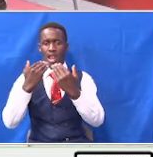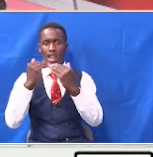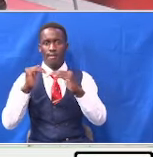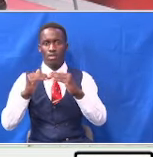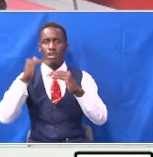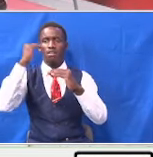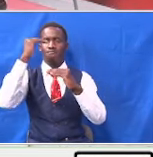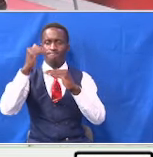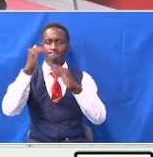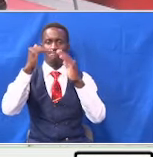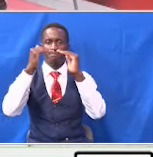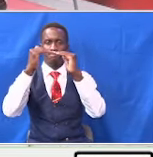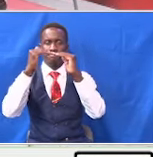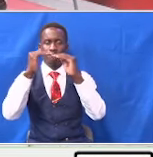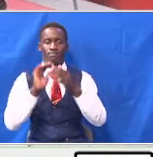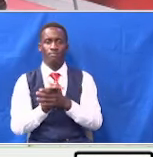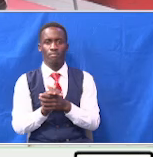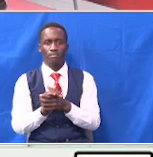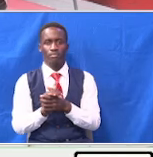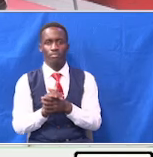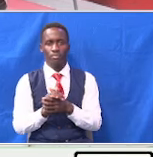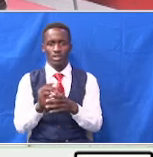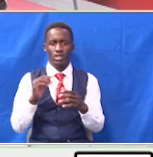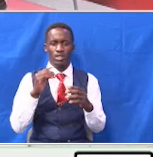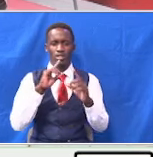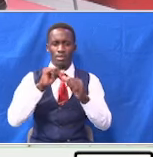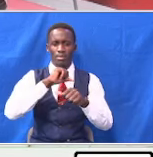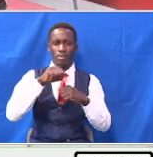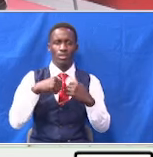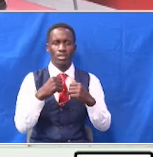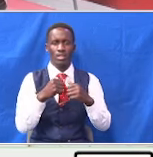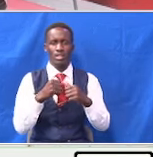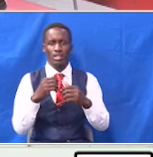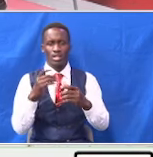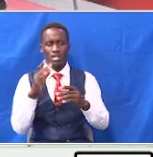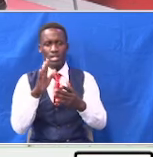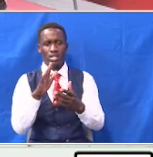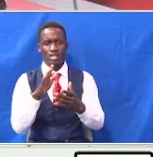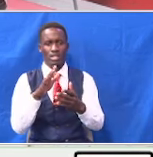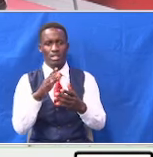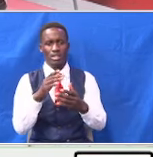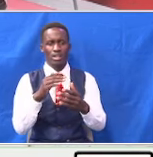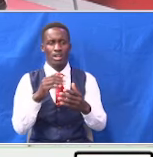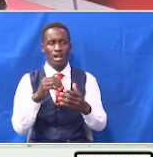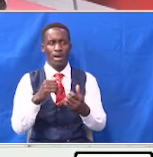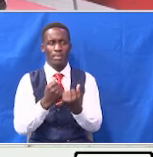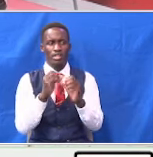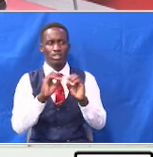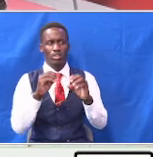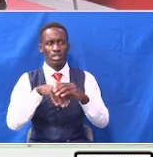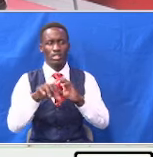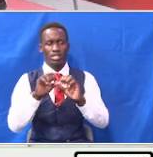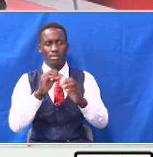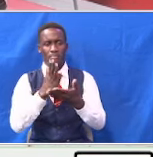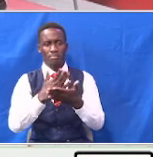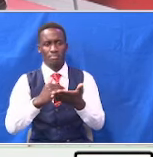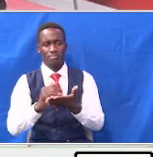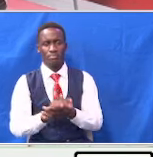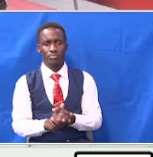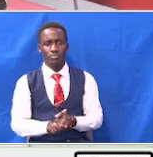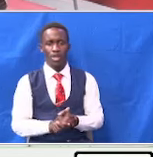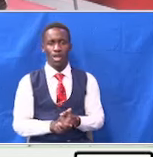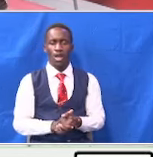this confusion or even the dysfunction in the health sector to actually take it to the next level as stakeholders? Okay, well, one of the